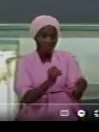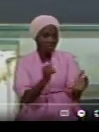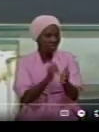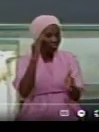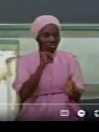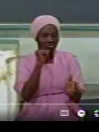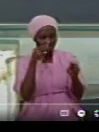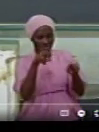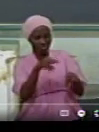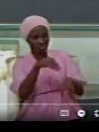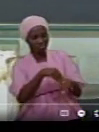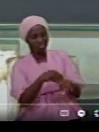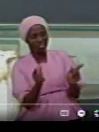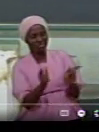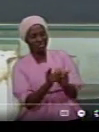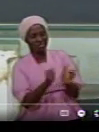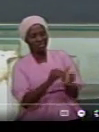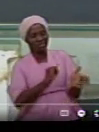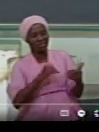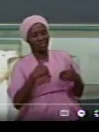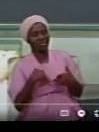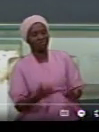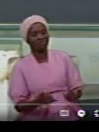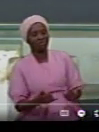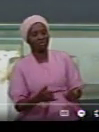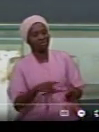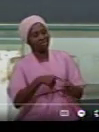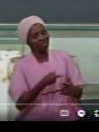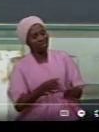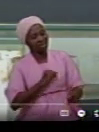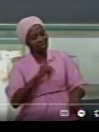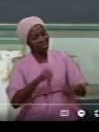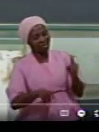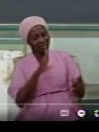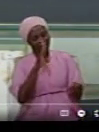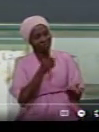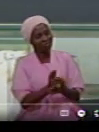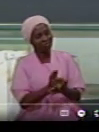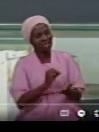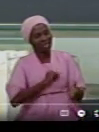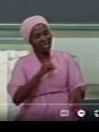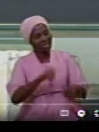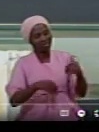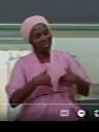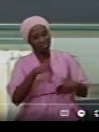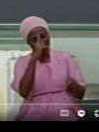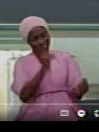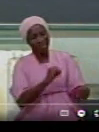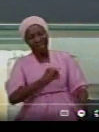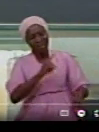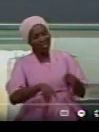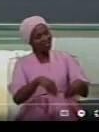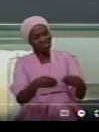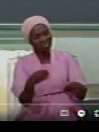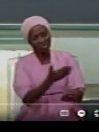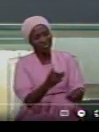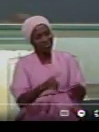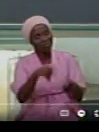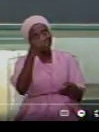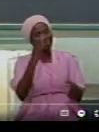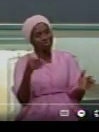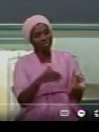what I have, and then I cannot be faithful, I cannot have faith, I cannot give anything to God